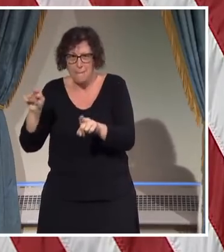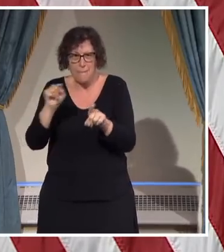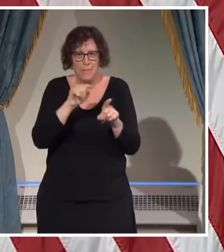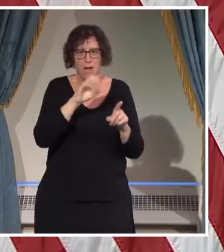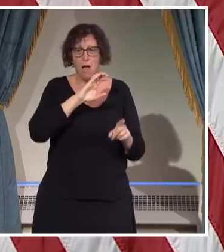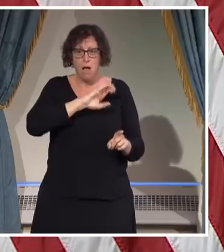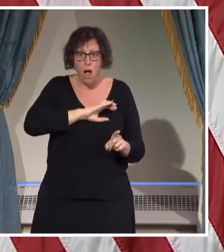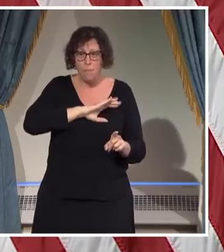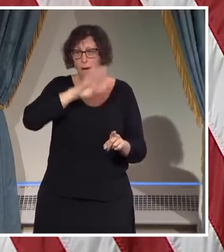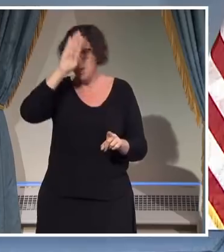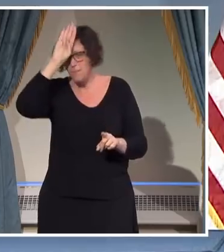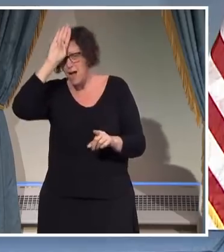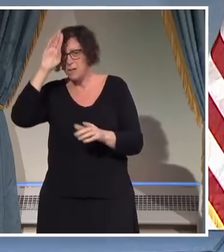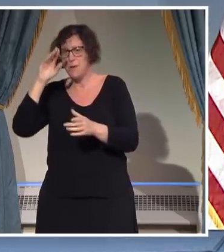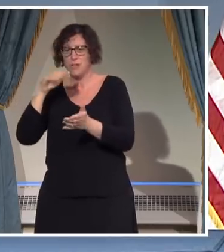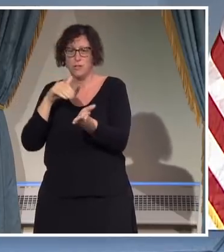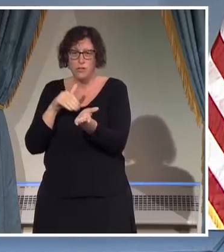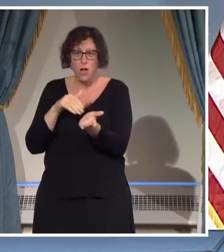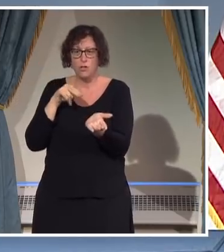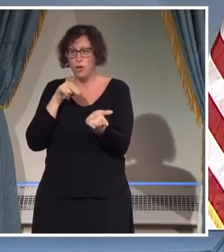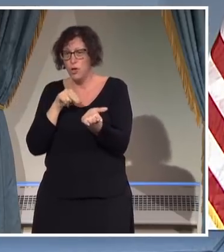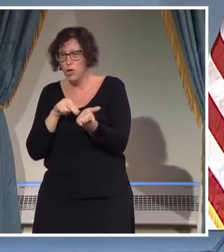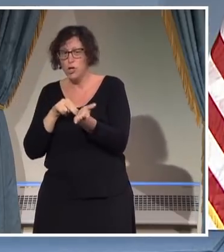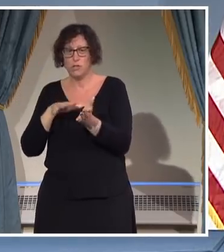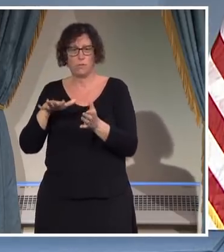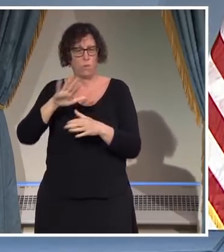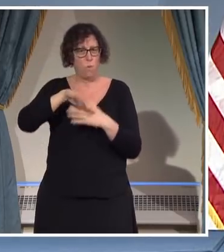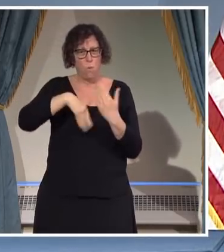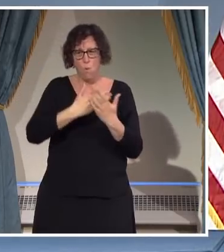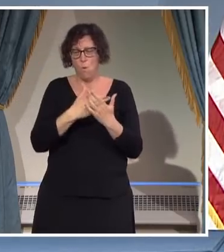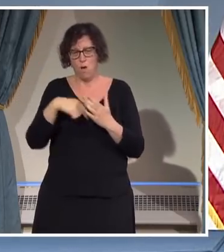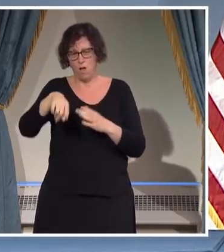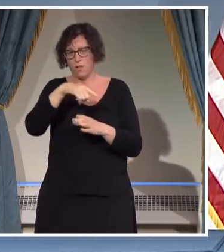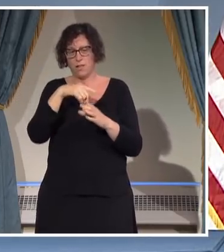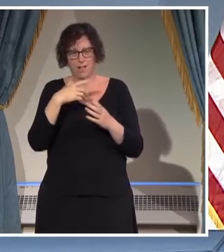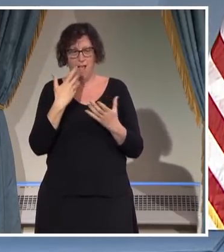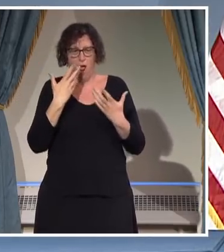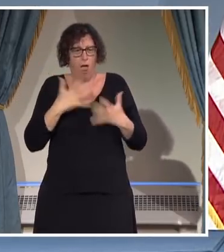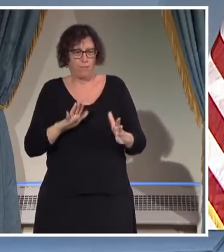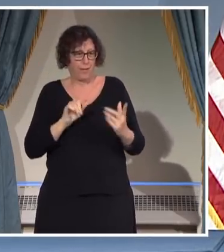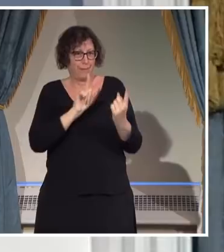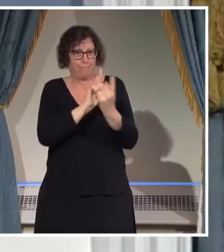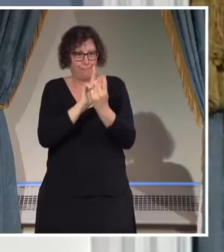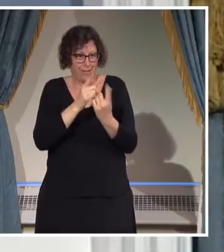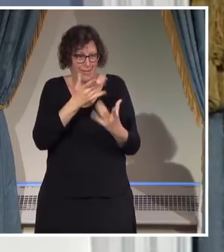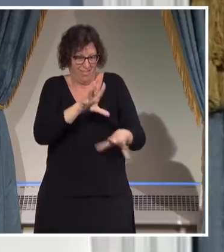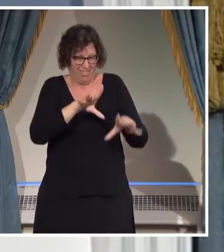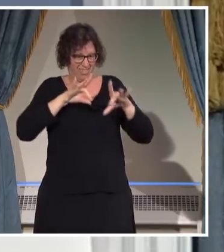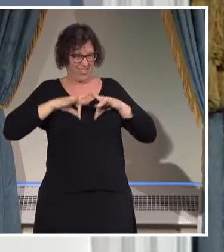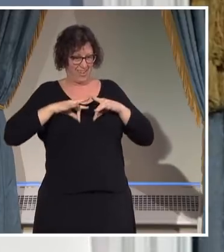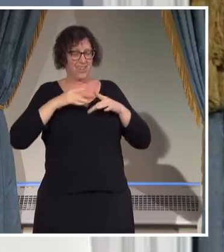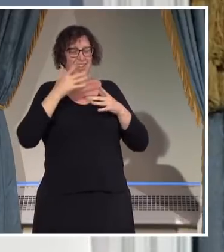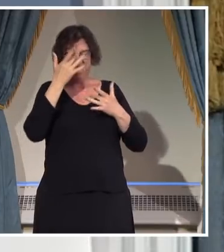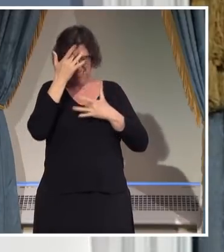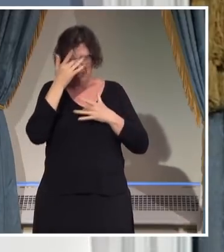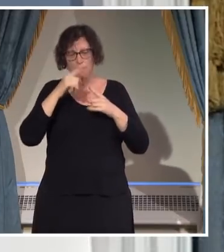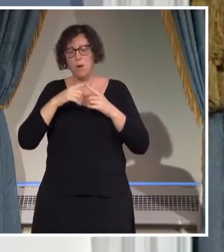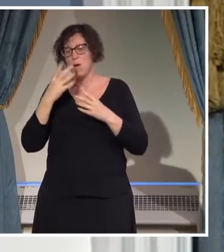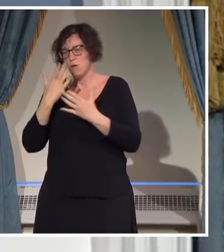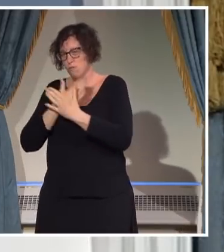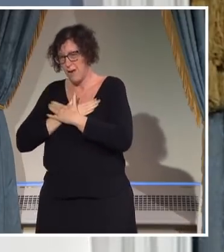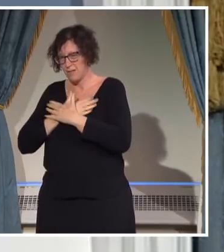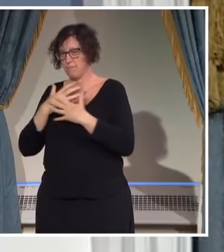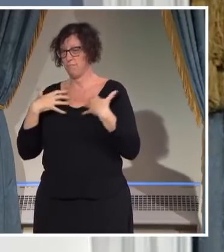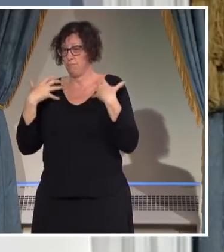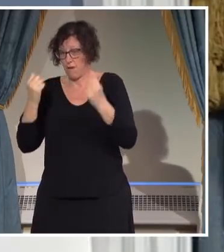Do you want to add? Yes, absolutely. There have been healthcare workers who are infected